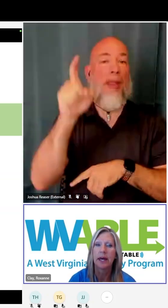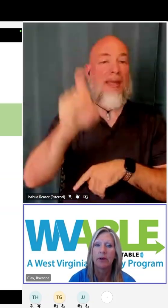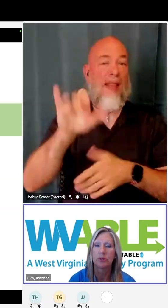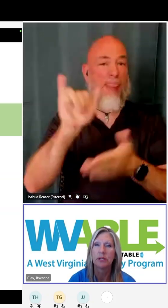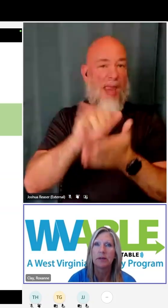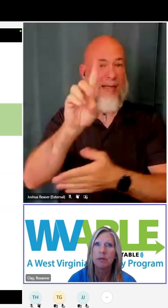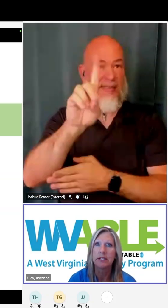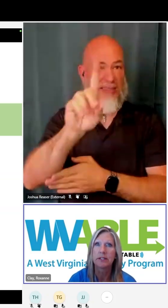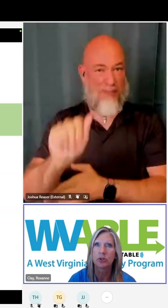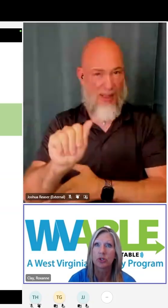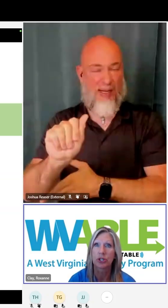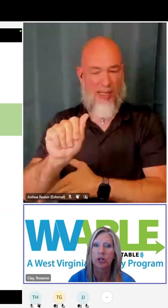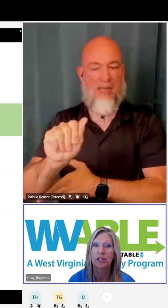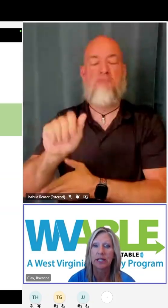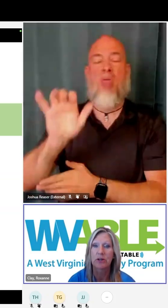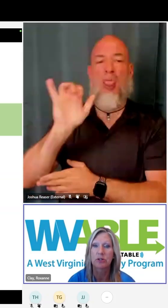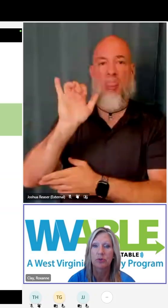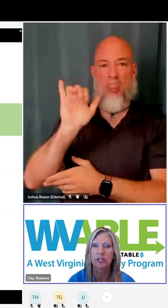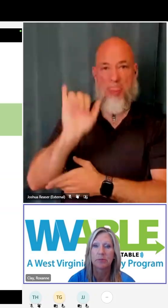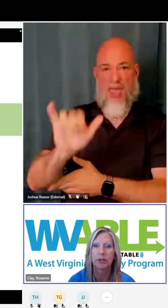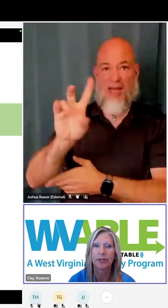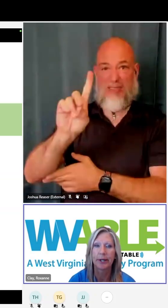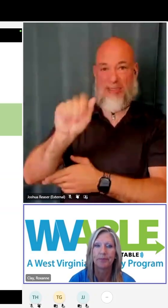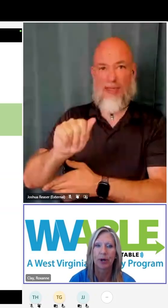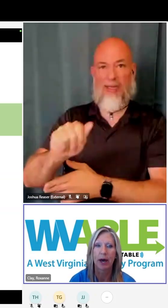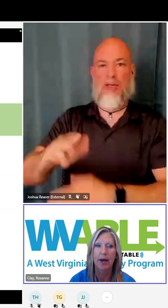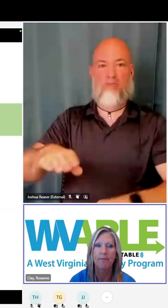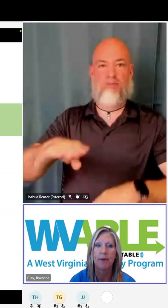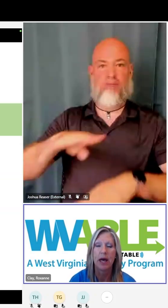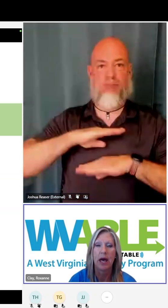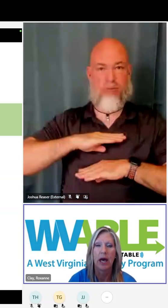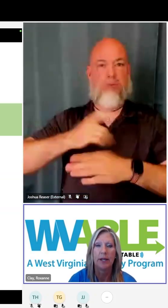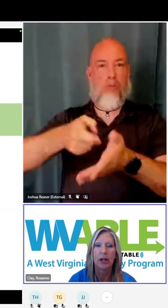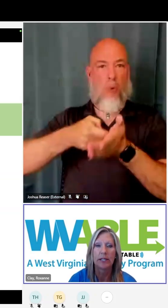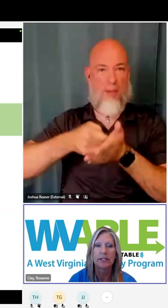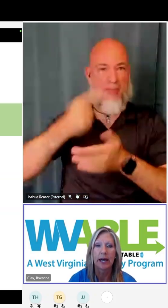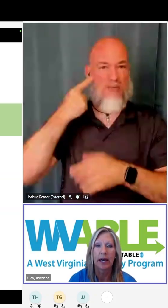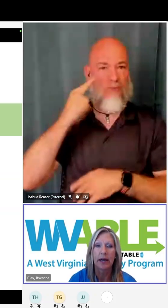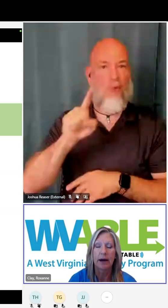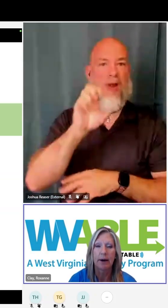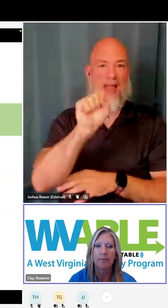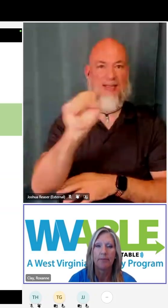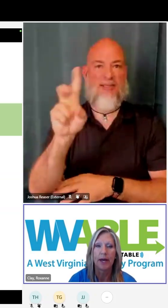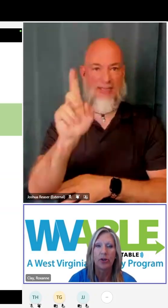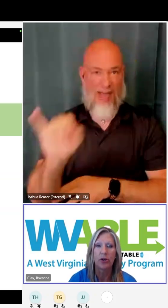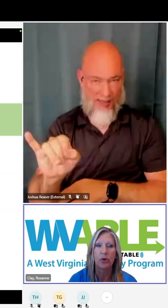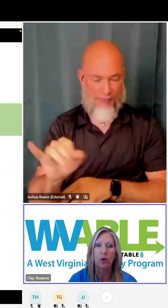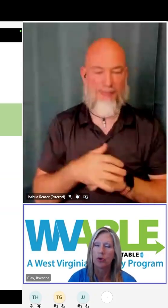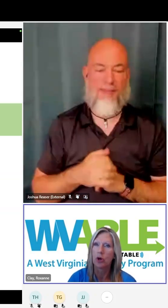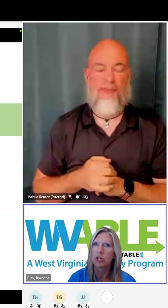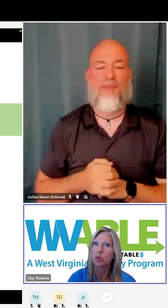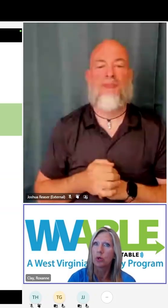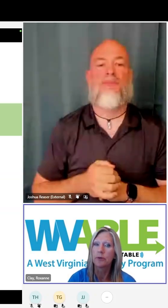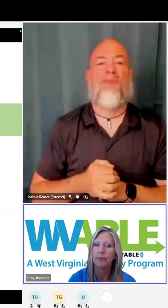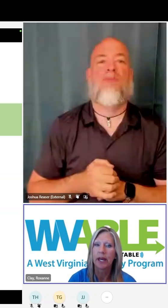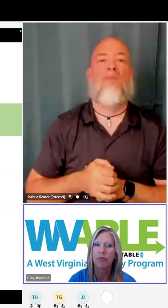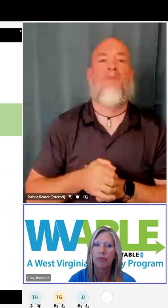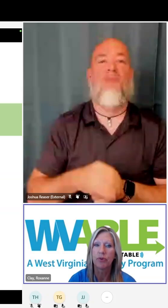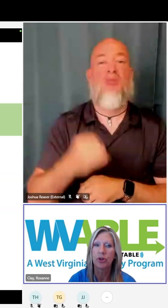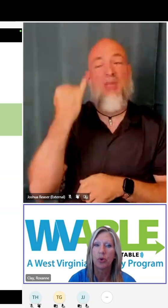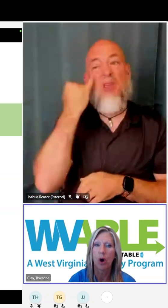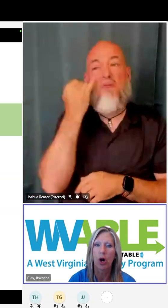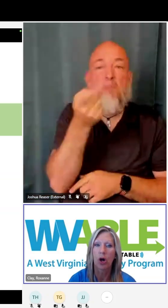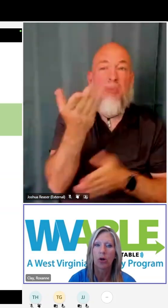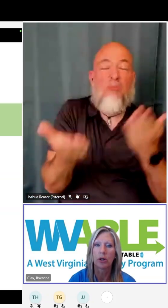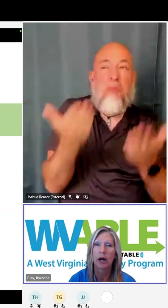disability that ultimately meets Social Security standards for disability, okay? Now, let's say that you are not sure